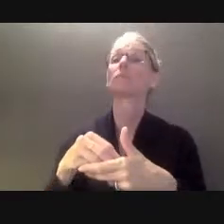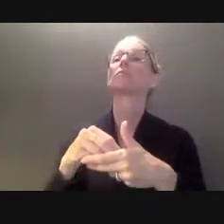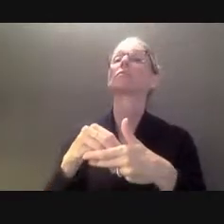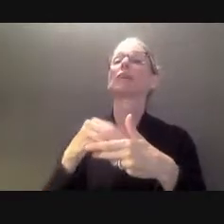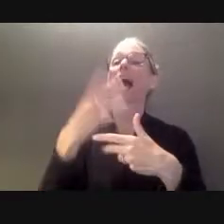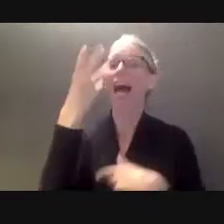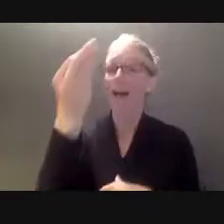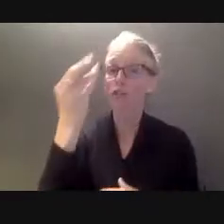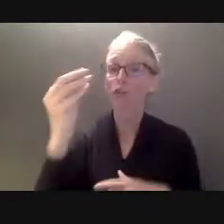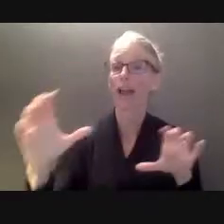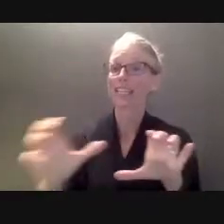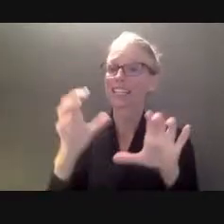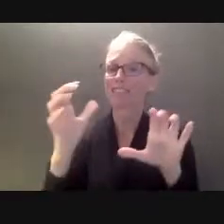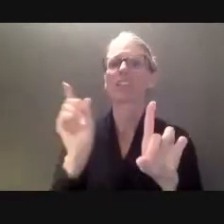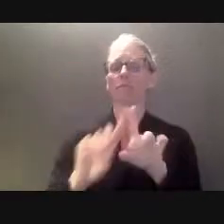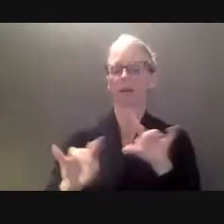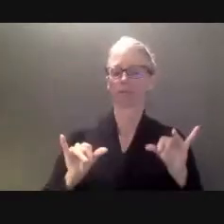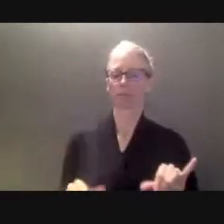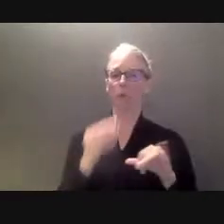shut down.